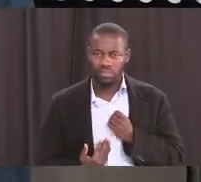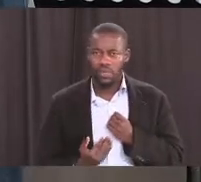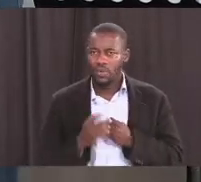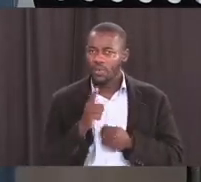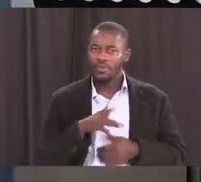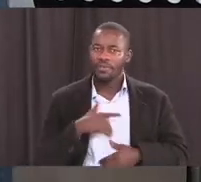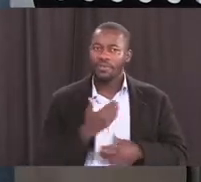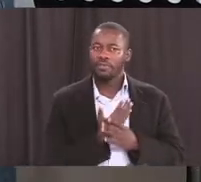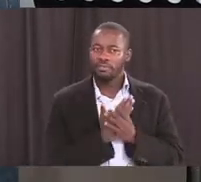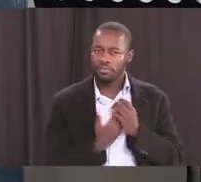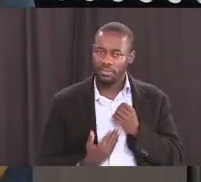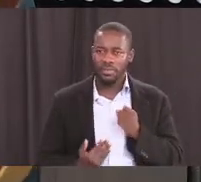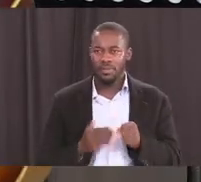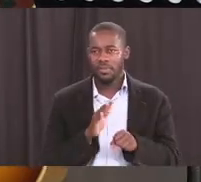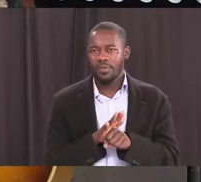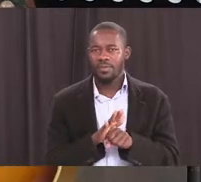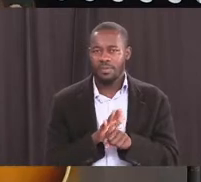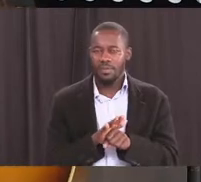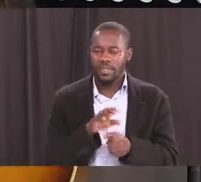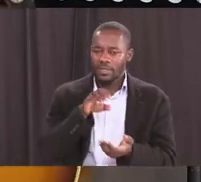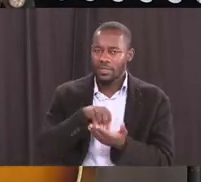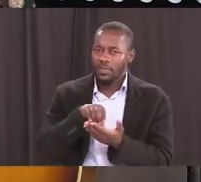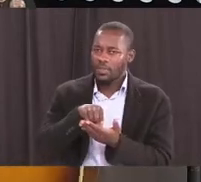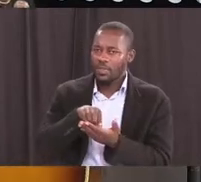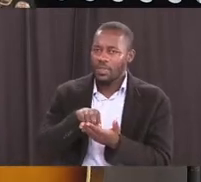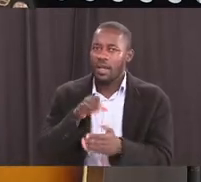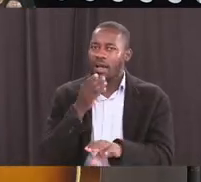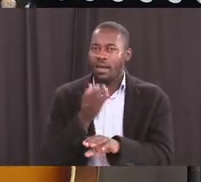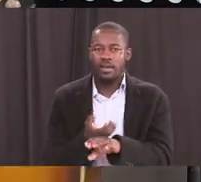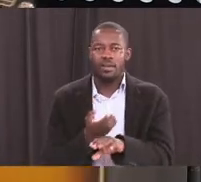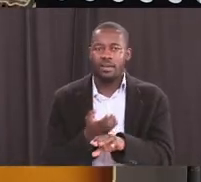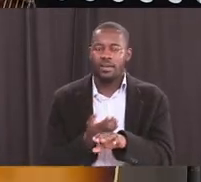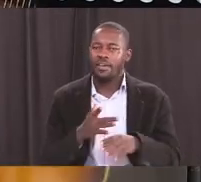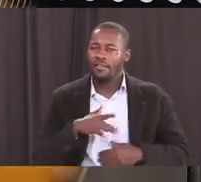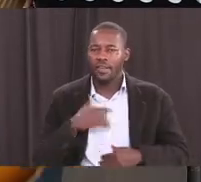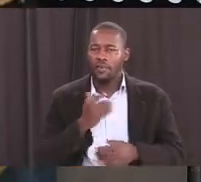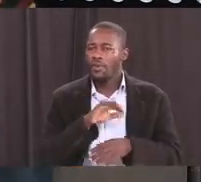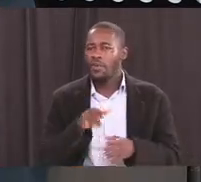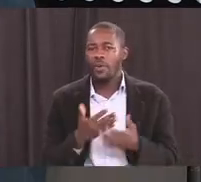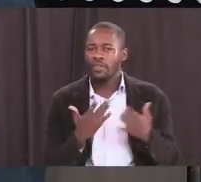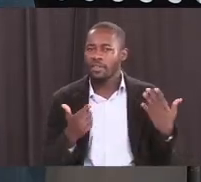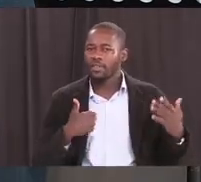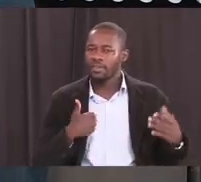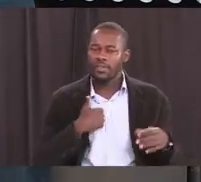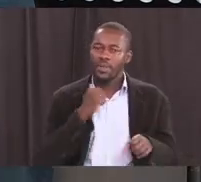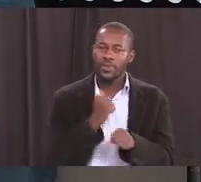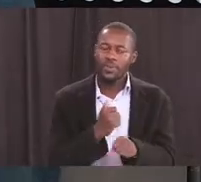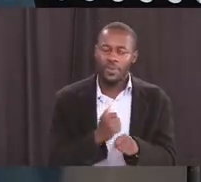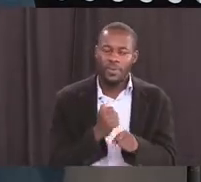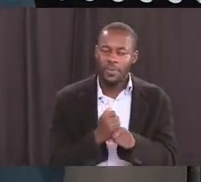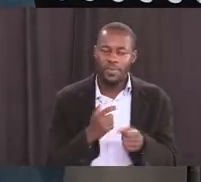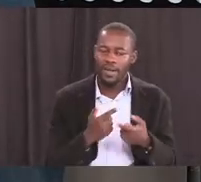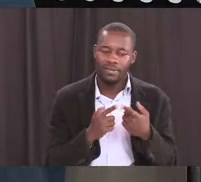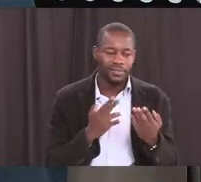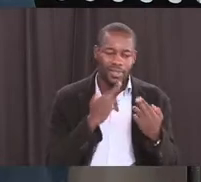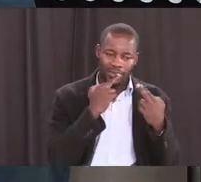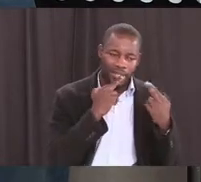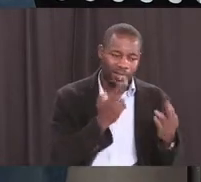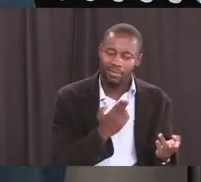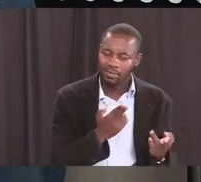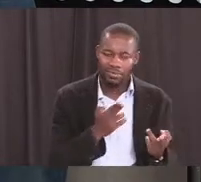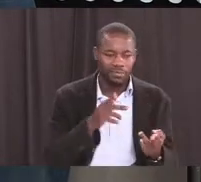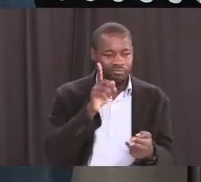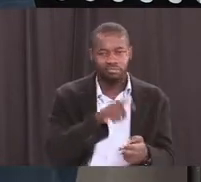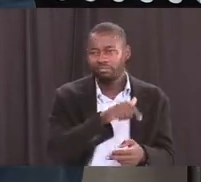me and I feel like everything that I do is for nothing. Cody, where's God in my